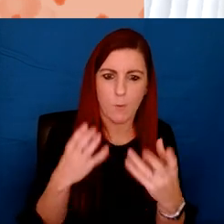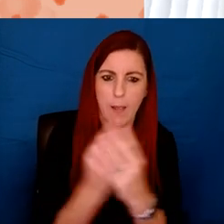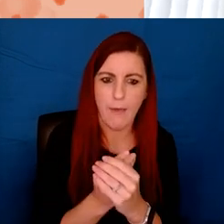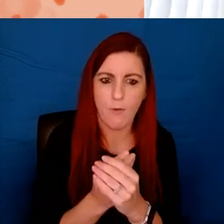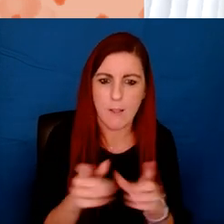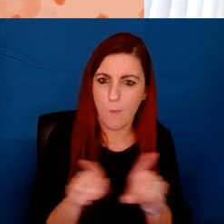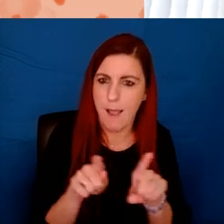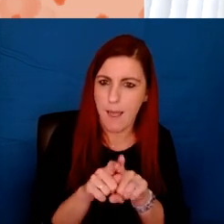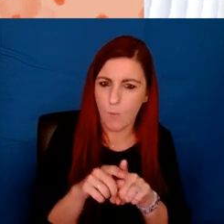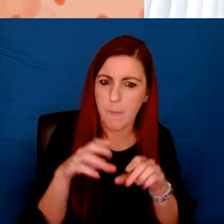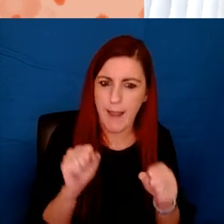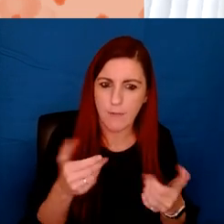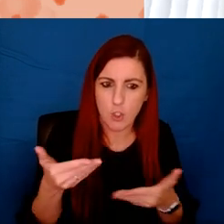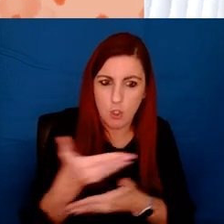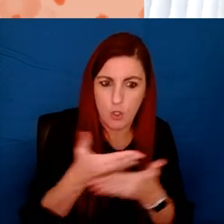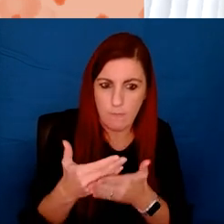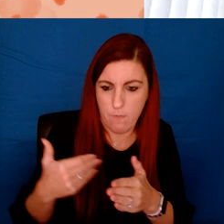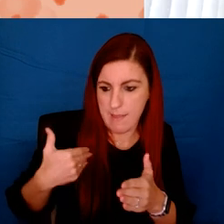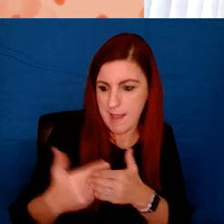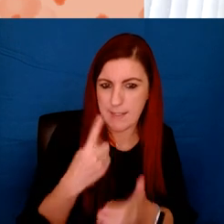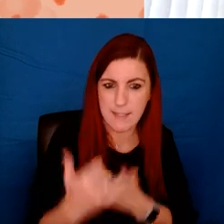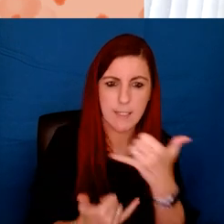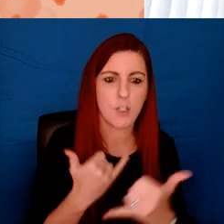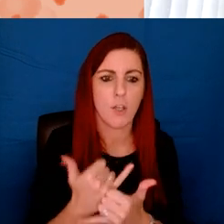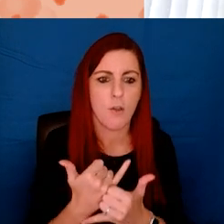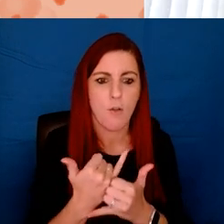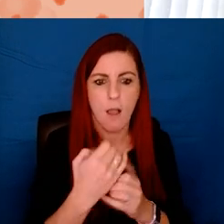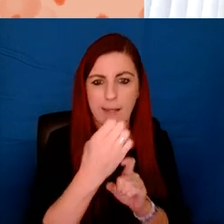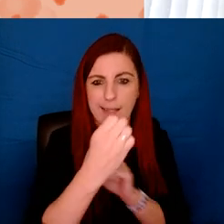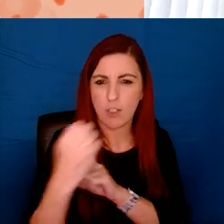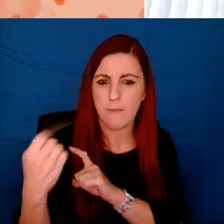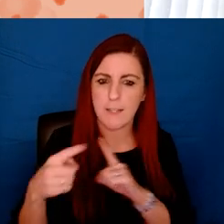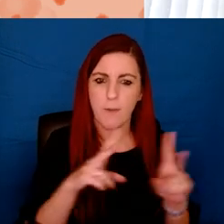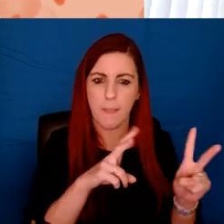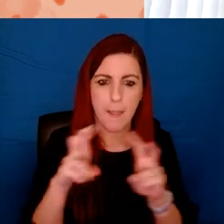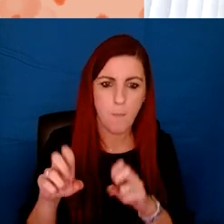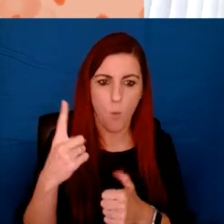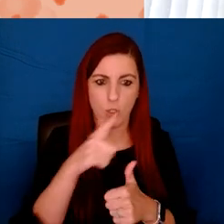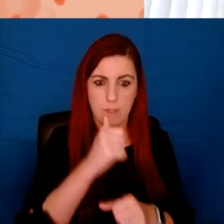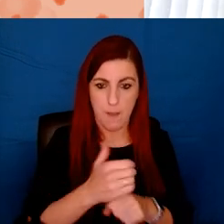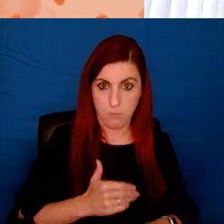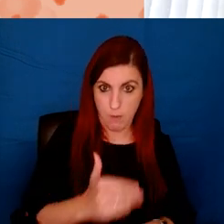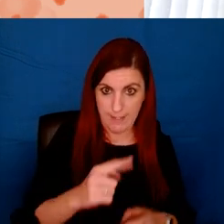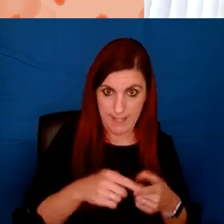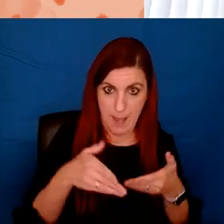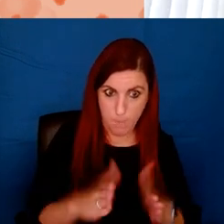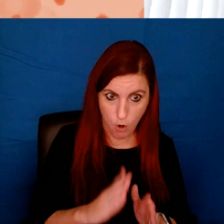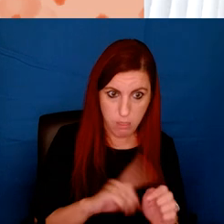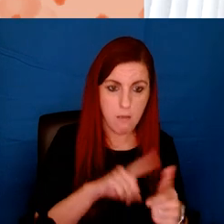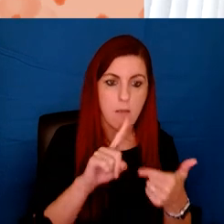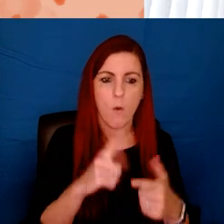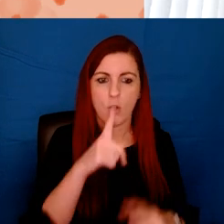together. So we've been holding discussion fora over the last year or so on each of our thematic areas. So one on pregnancy and birth, one